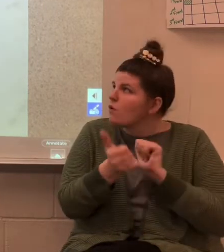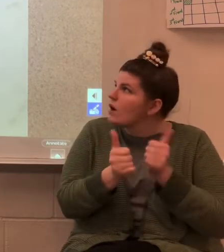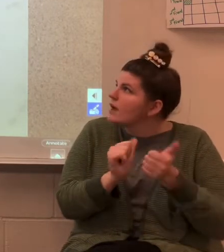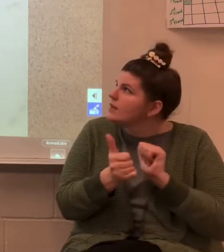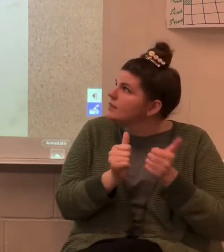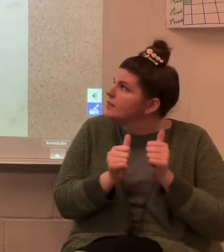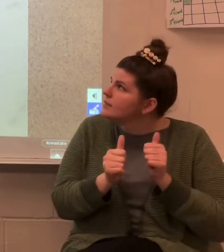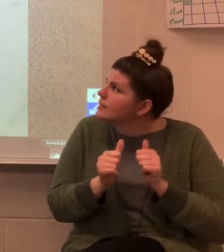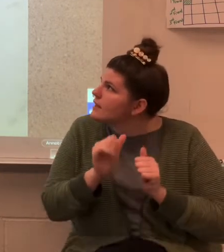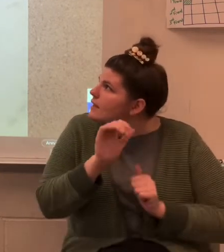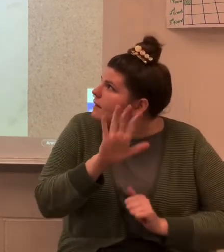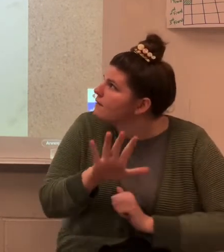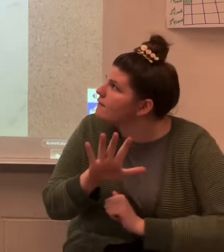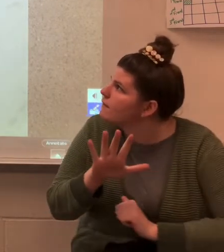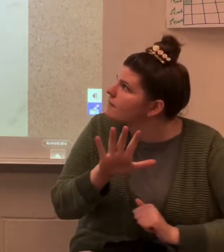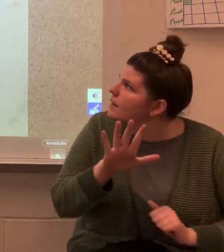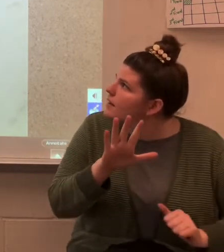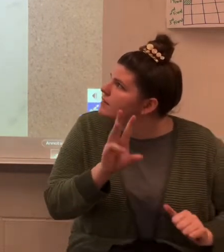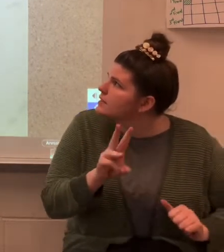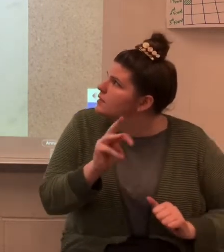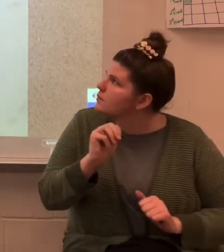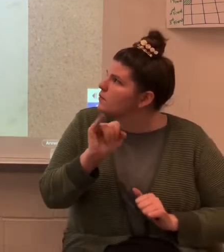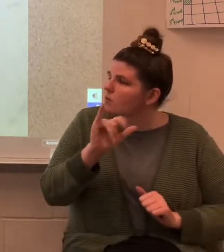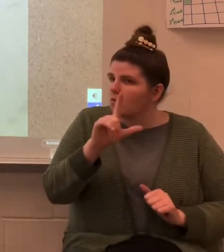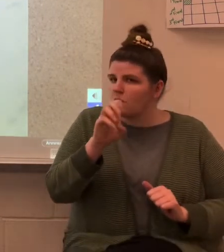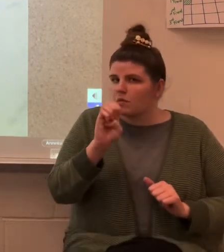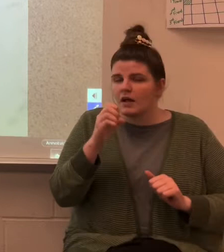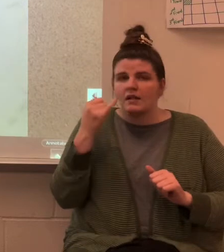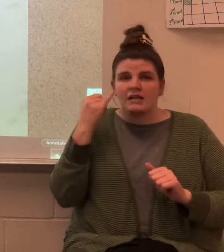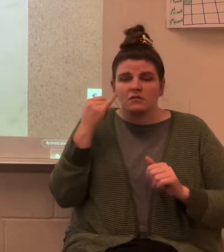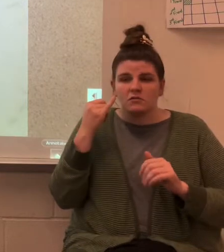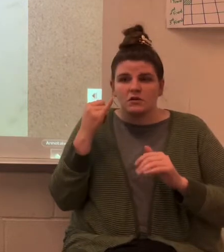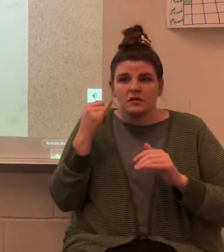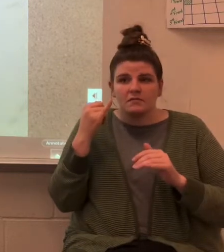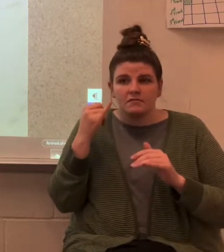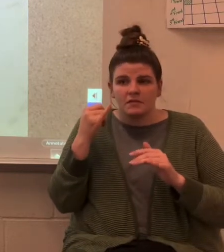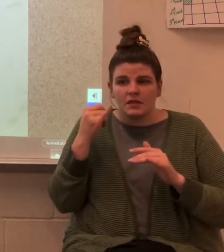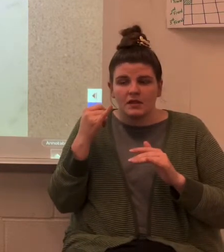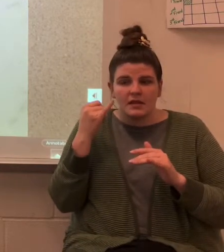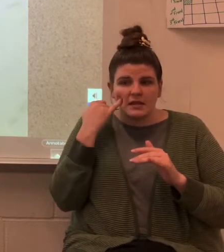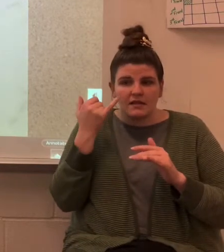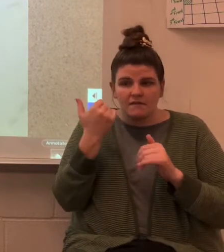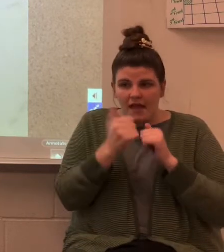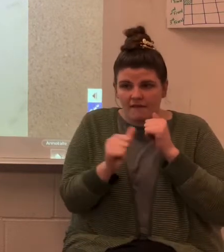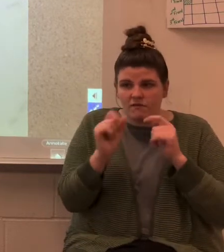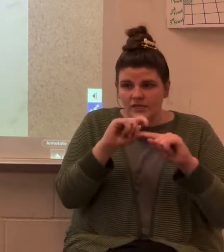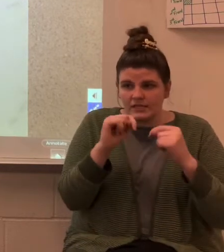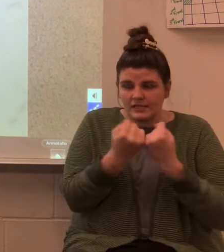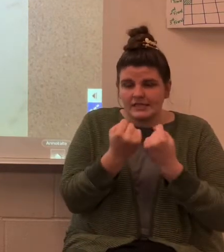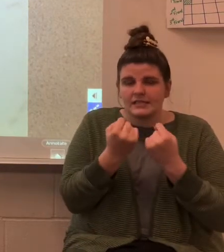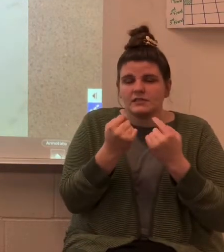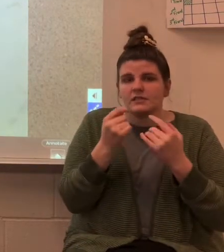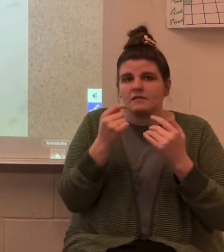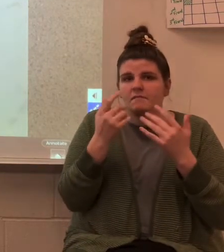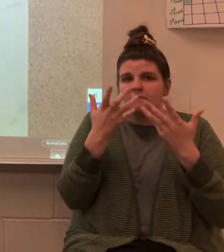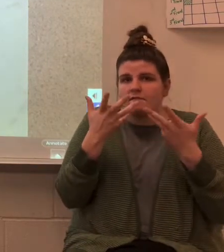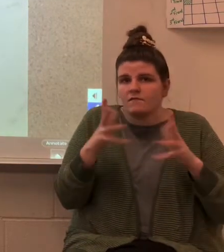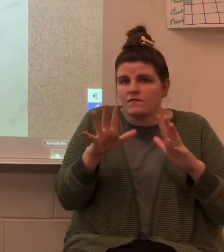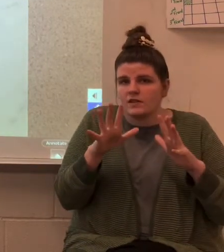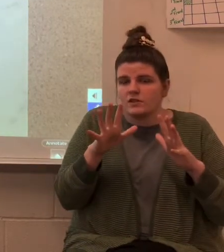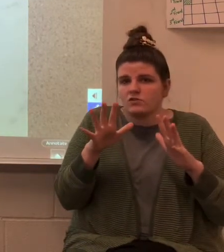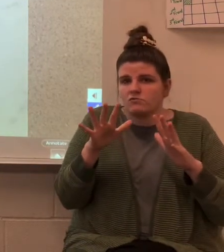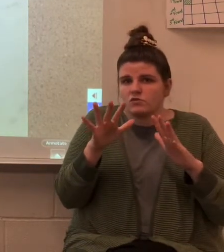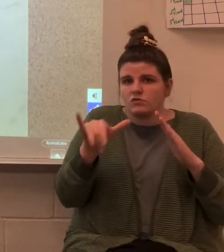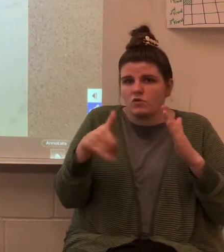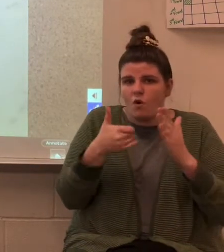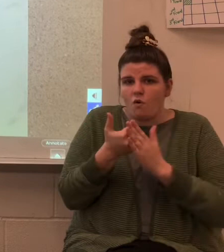teams. If each team member completes the same part of the total distance, what fraction of a mile does